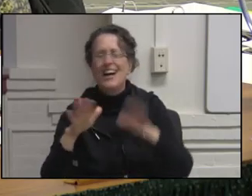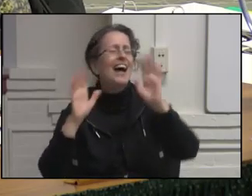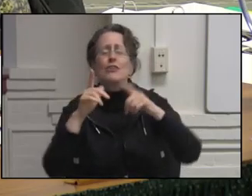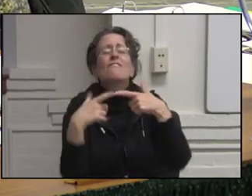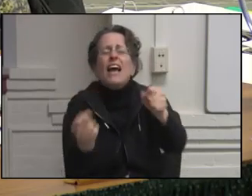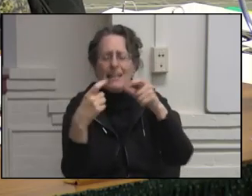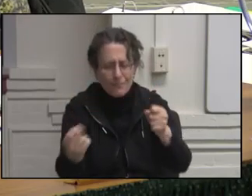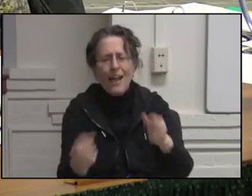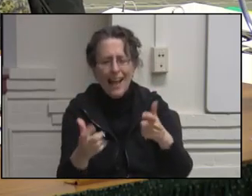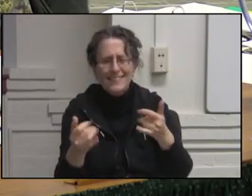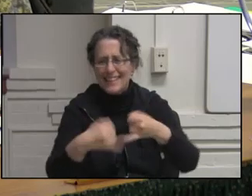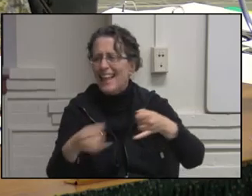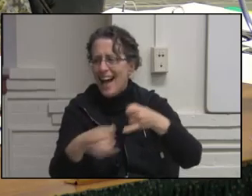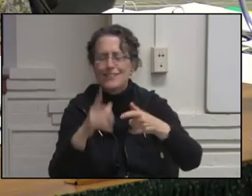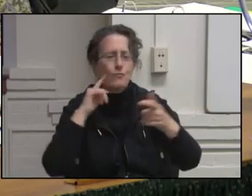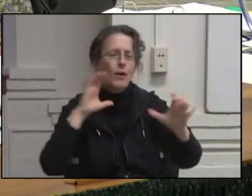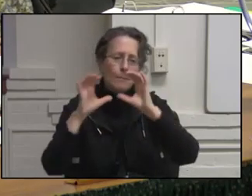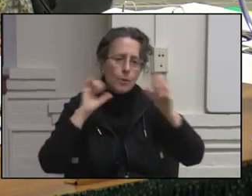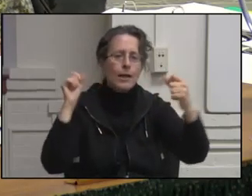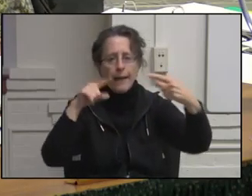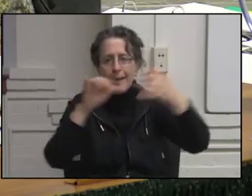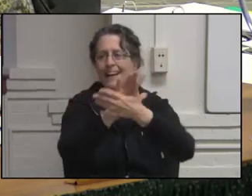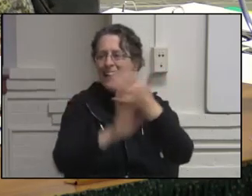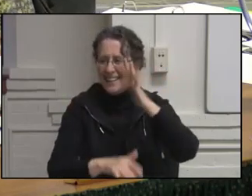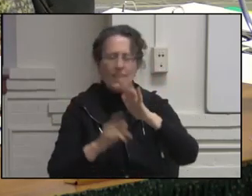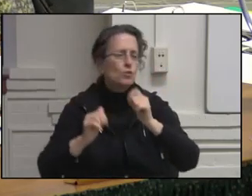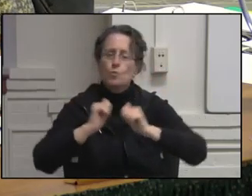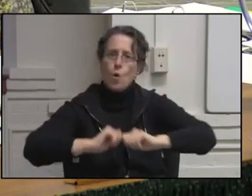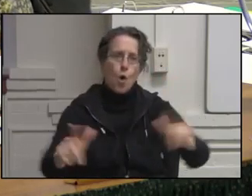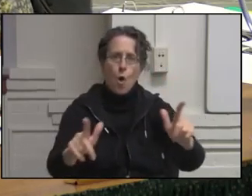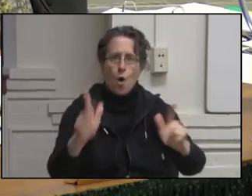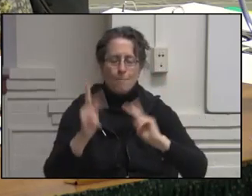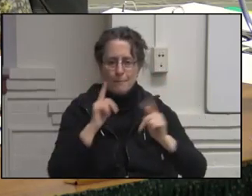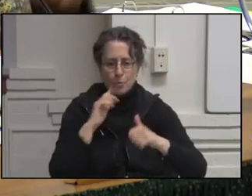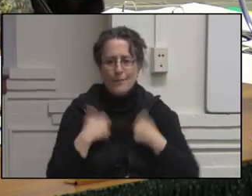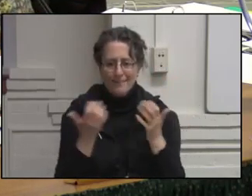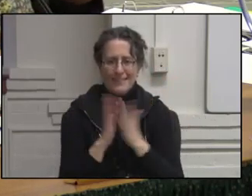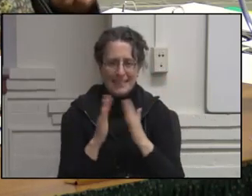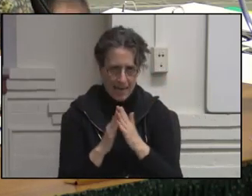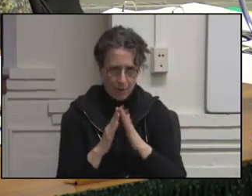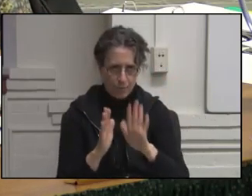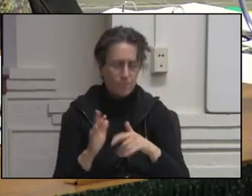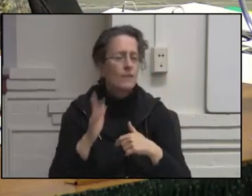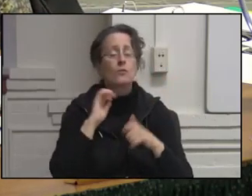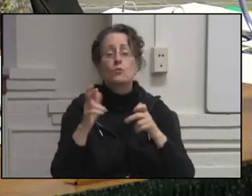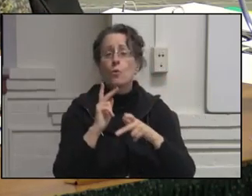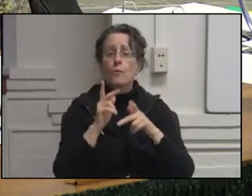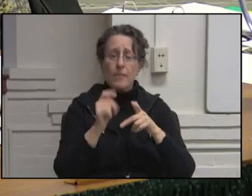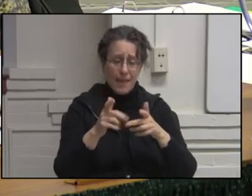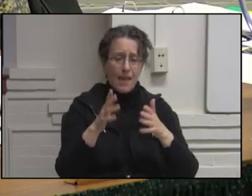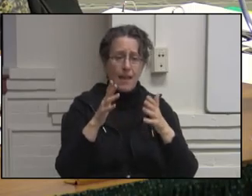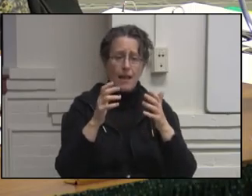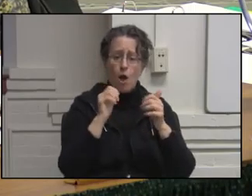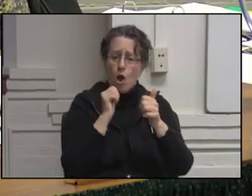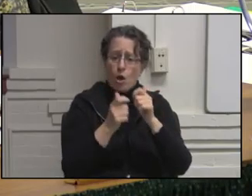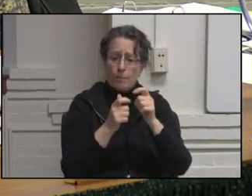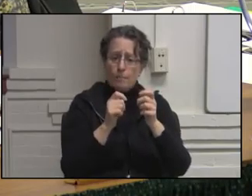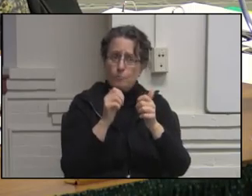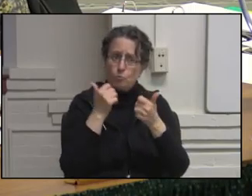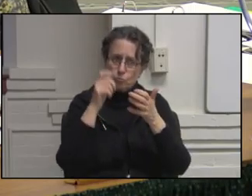for $1.5 million of Vermont Economic Development Authority loans and statutory changes to make it easier to bond